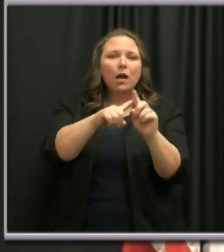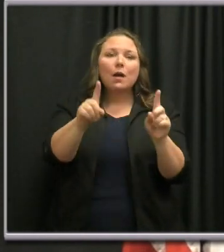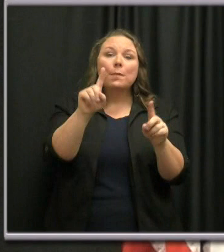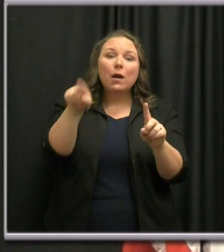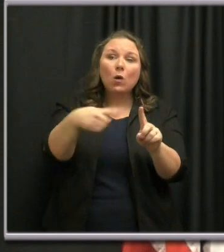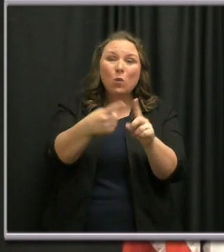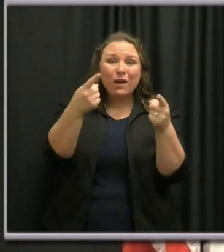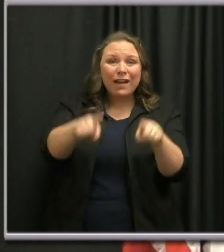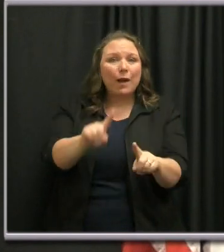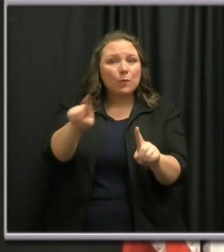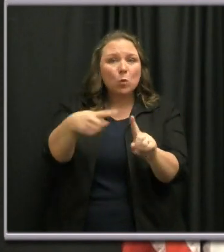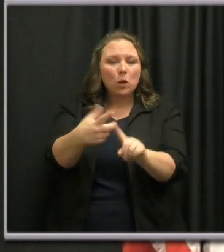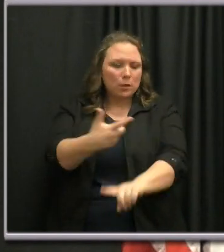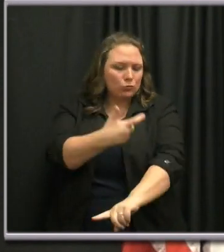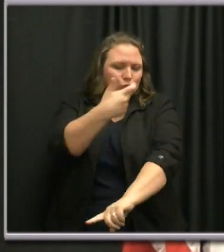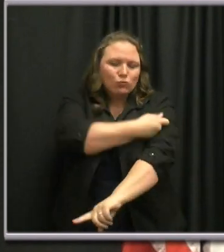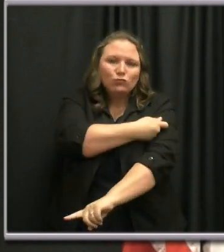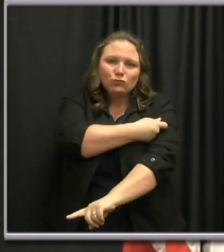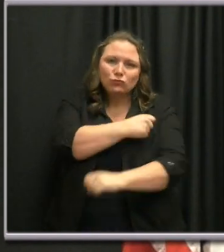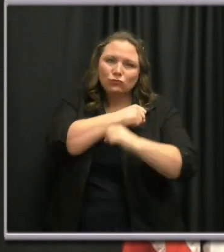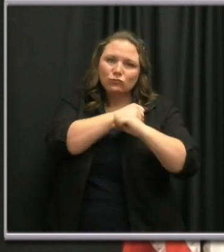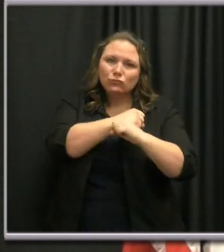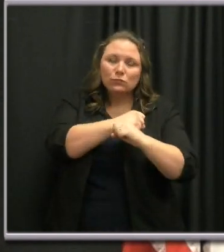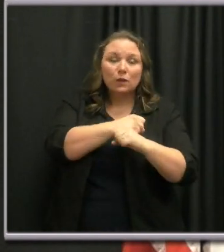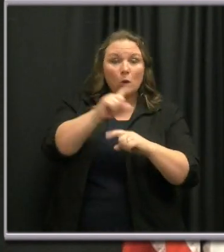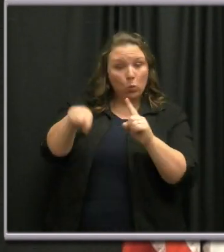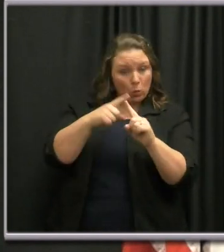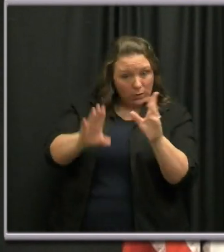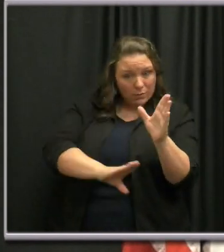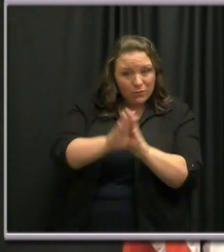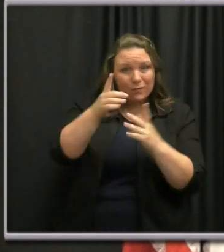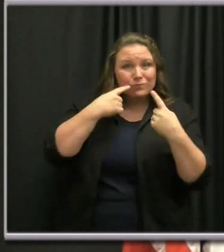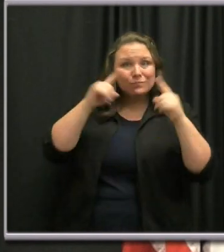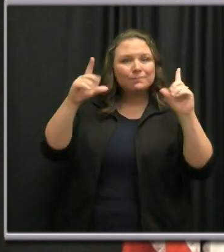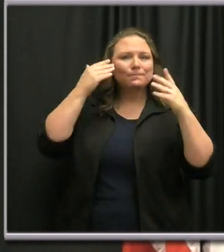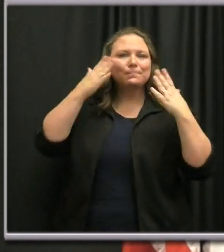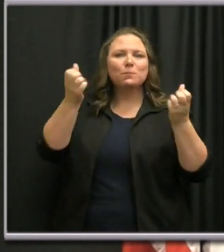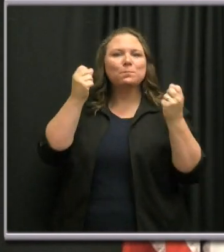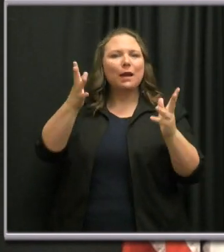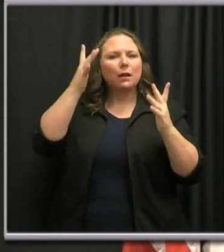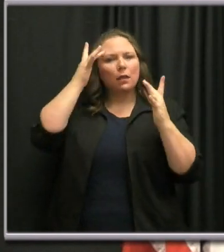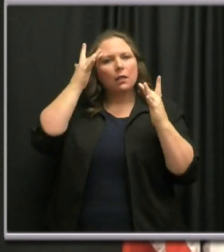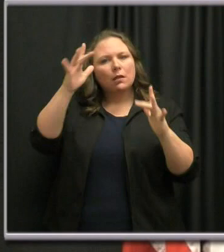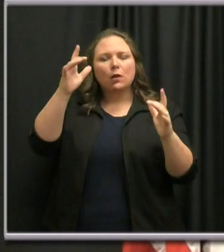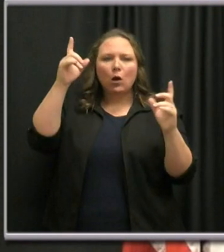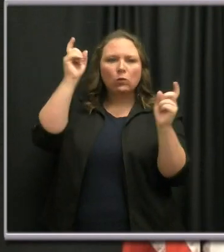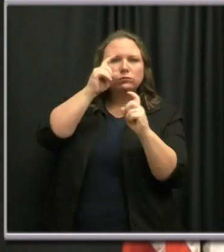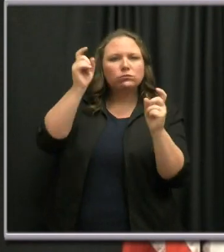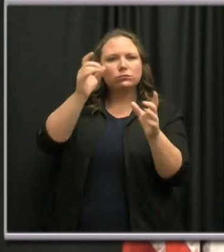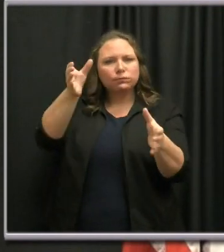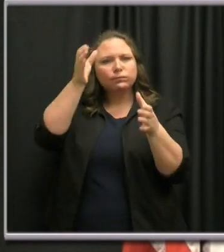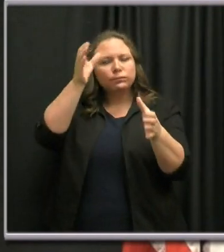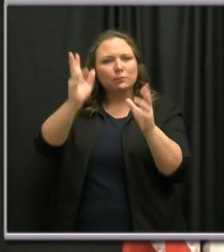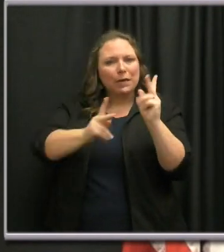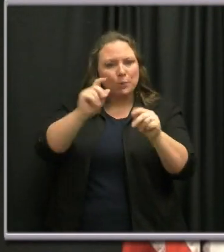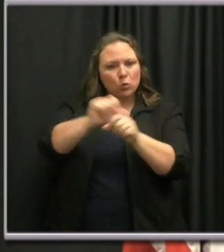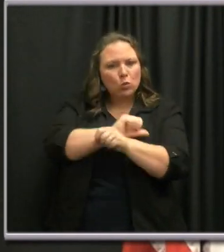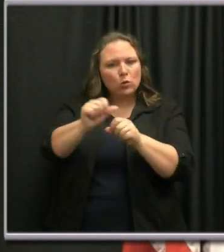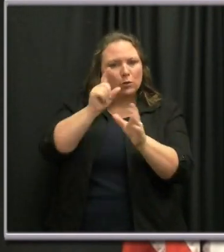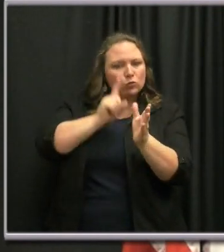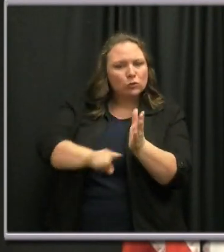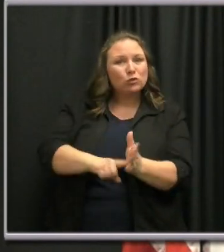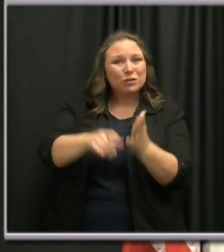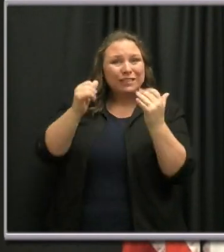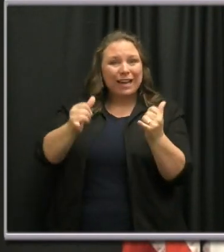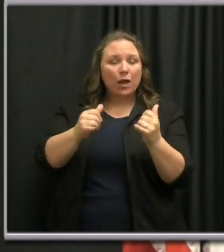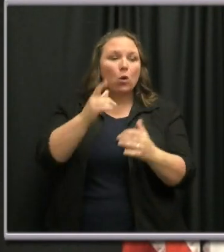when that vaccine will develop, gosh, I know there are a lot of really smart people working on that right now, and hopefully it'll be within a year. Hopefully, I've heard some